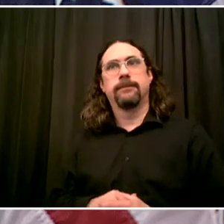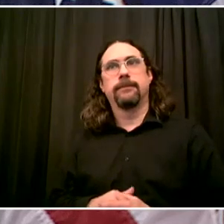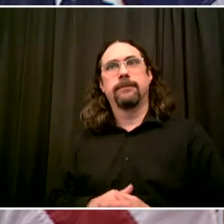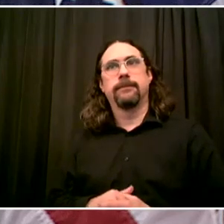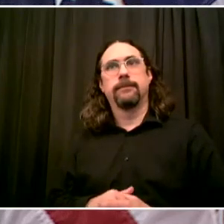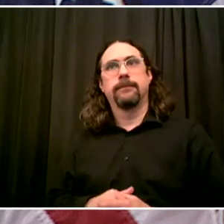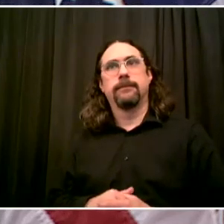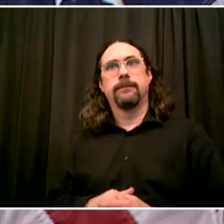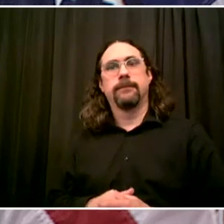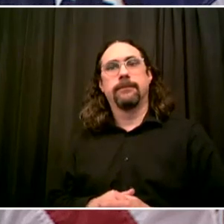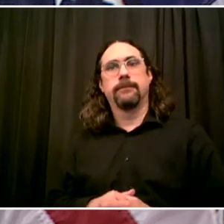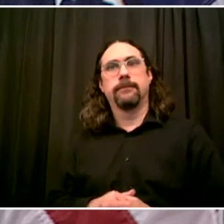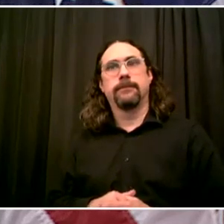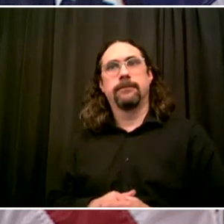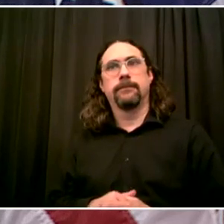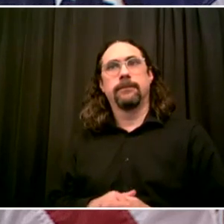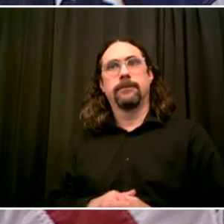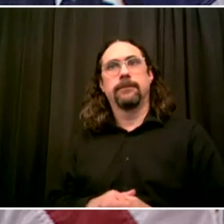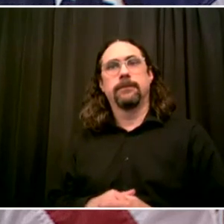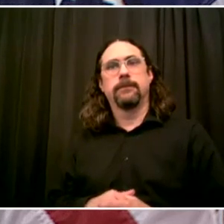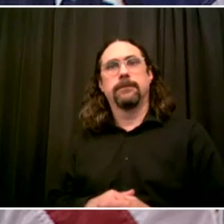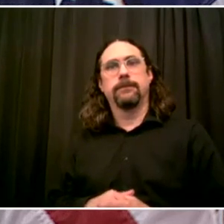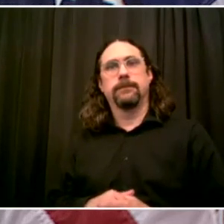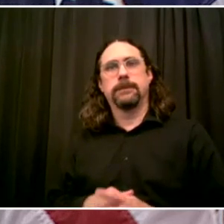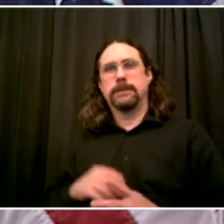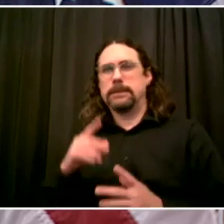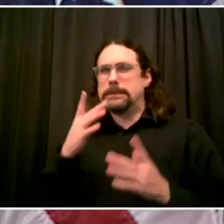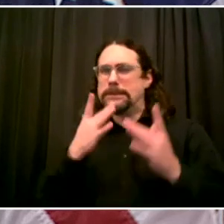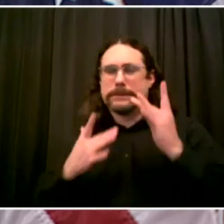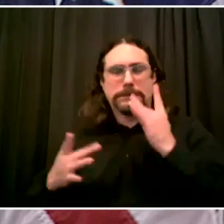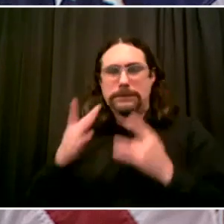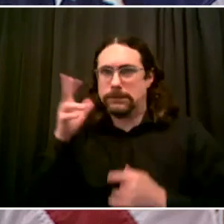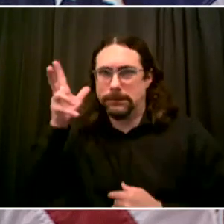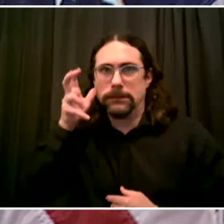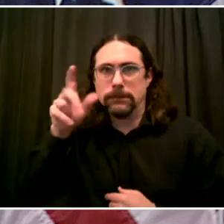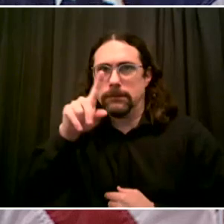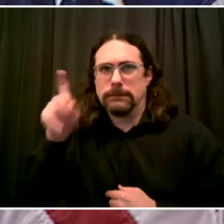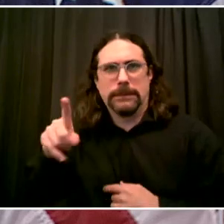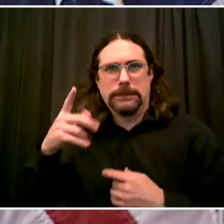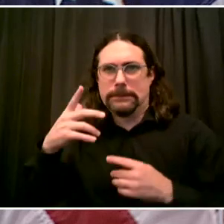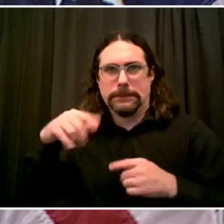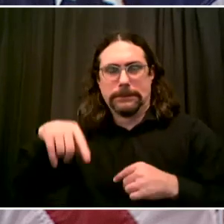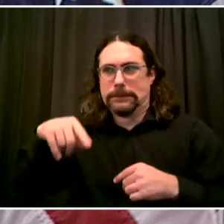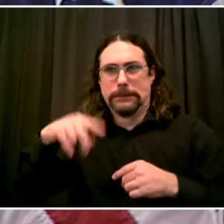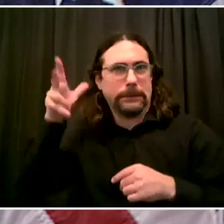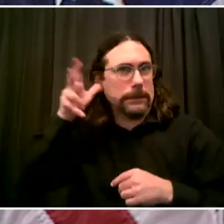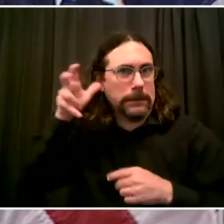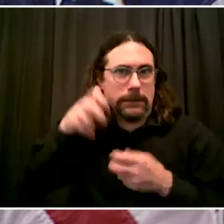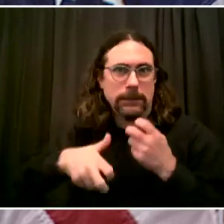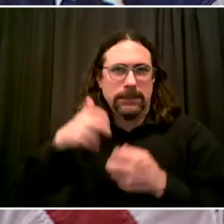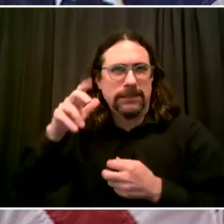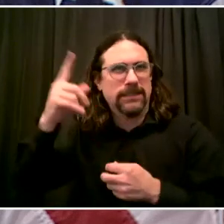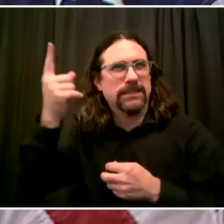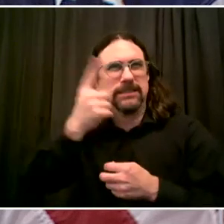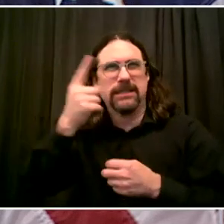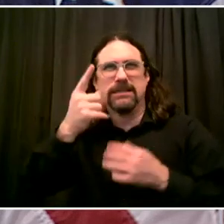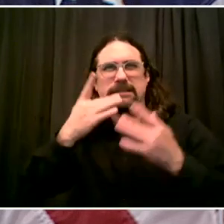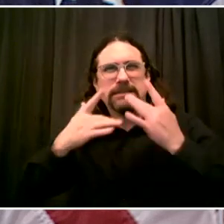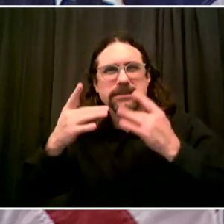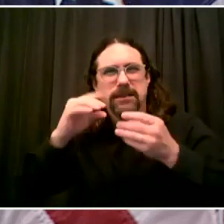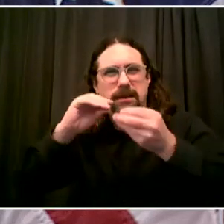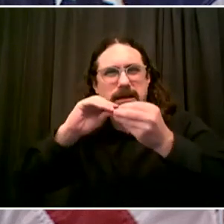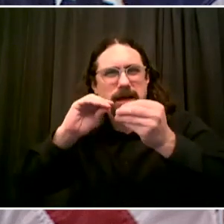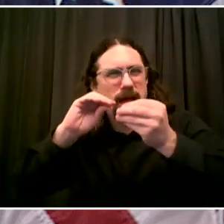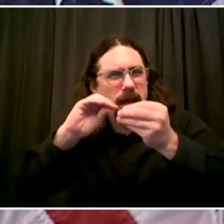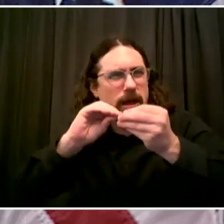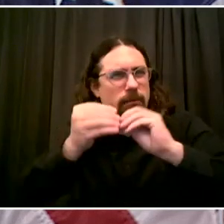how many stores were smashed, how many officers were injured. My second question is this. The Supreme Court has said that any First Amendment regulations must